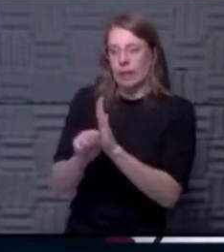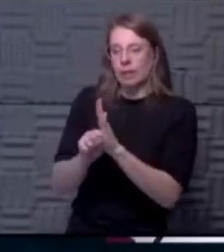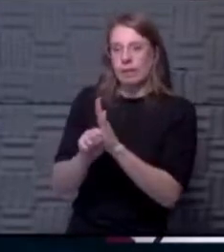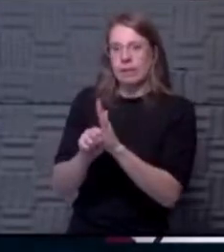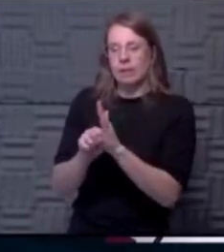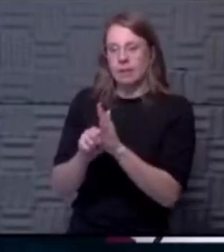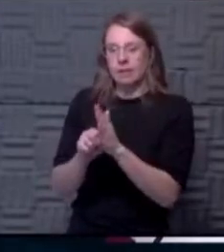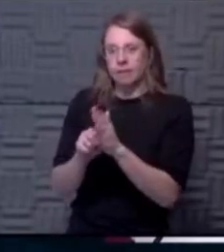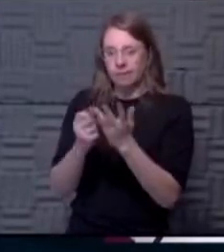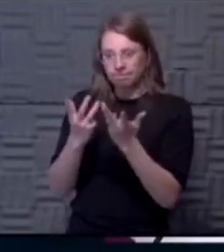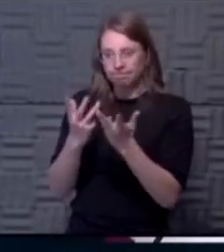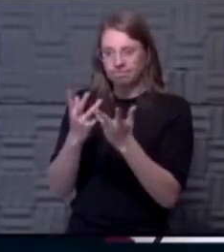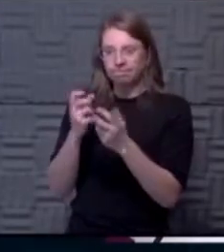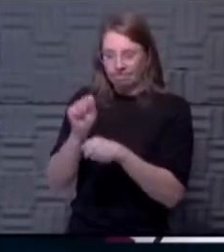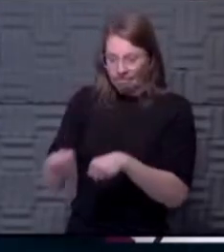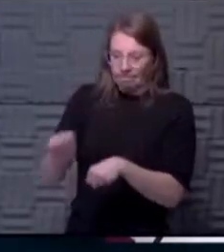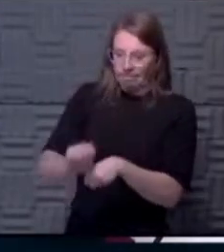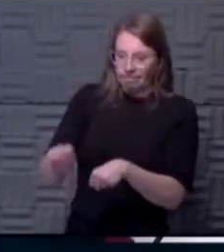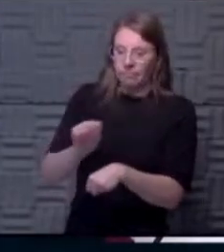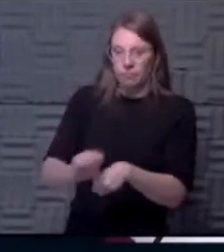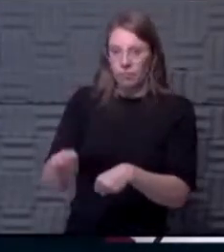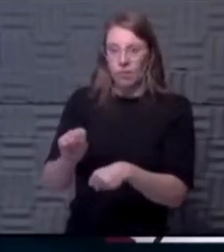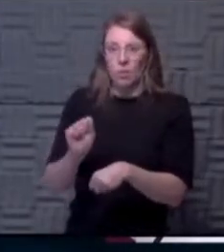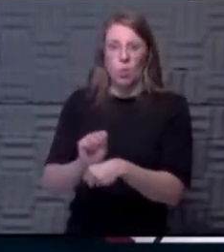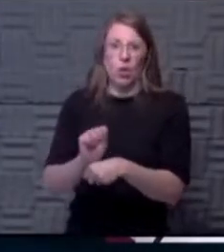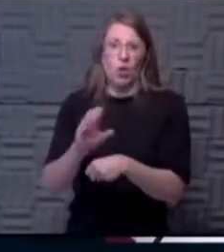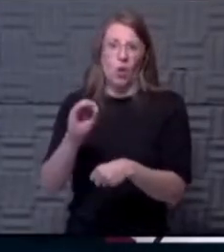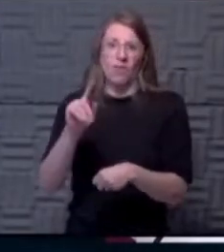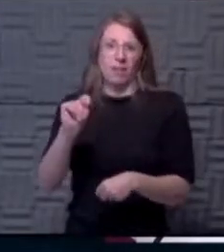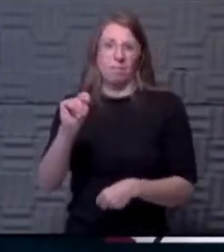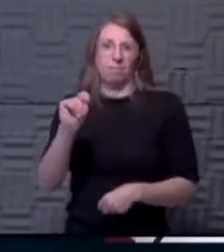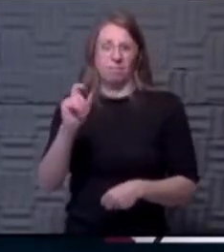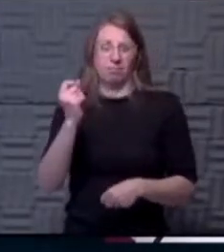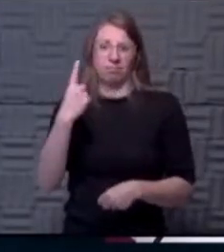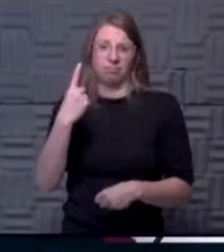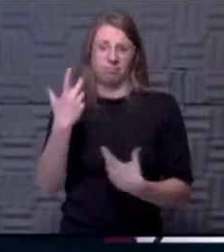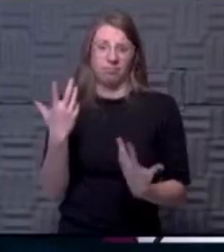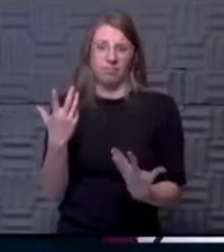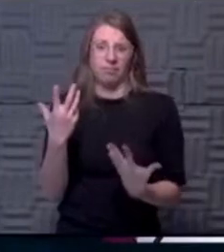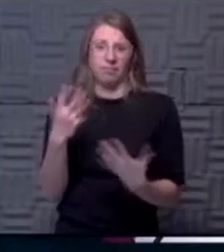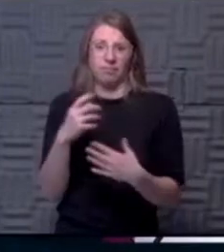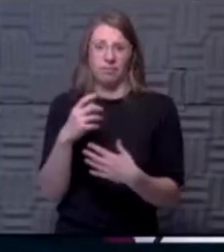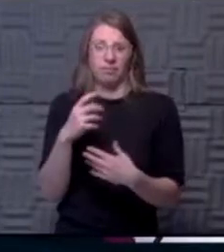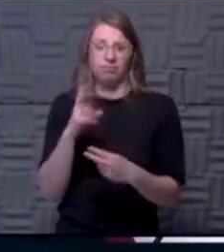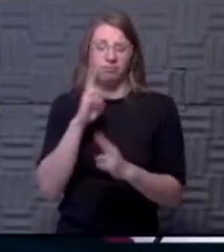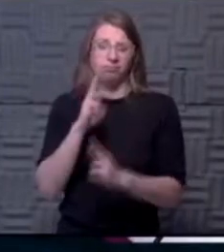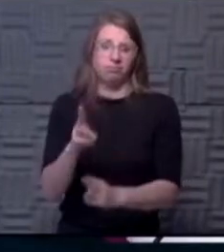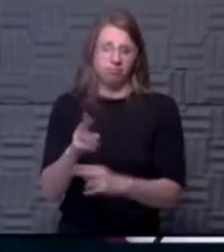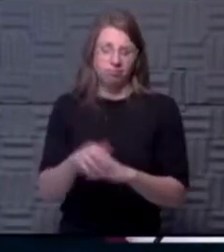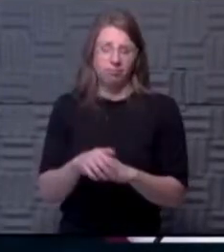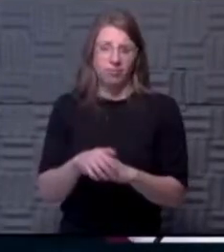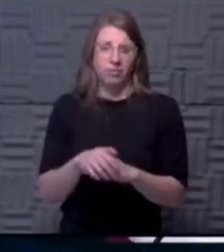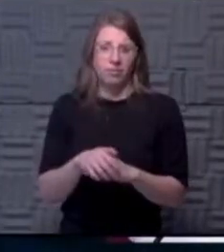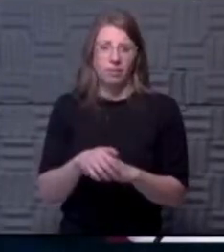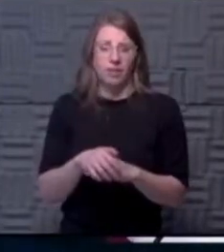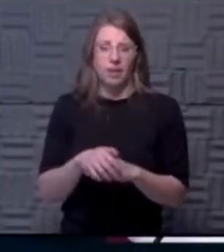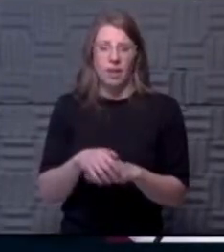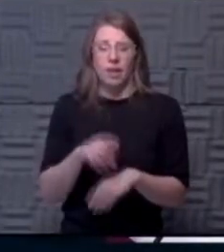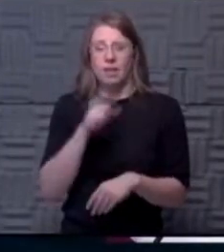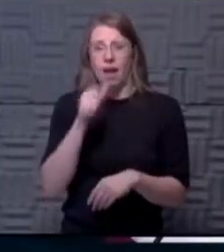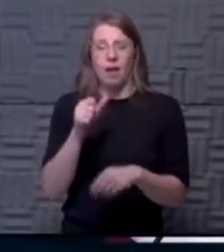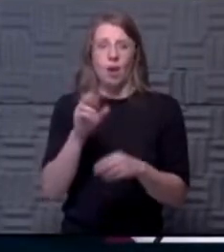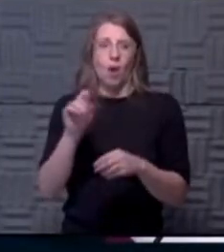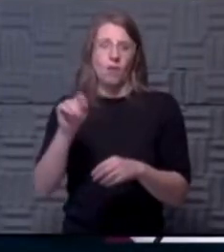into this have been working overtime, and that's said not lightly, because it's probably like 2 times, not overtime.